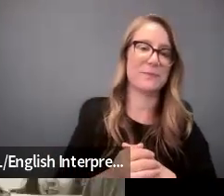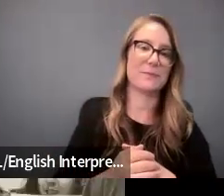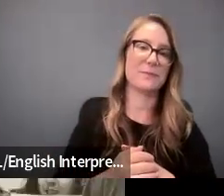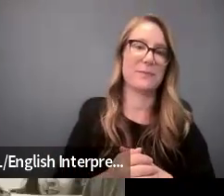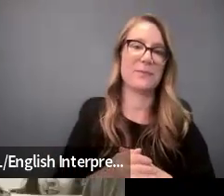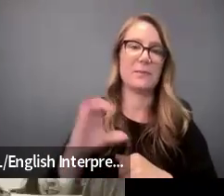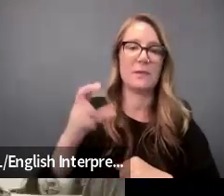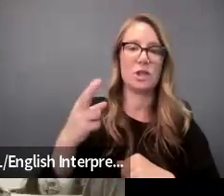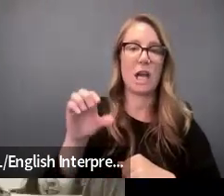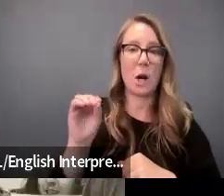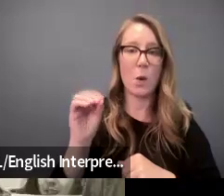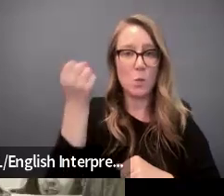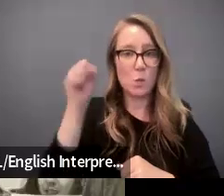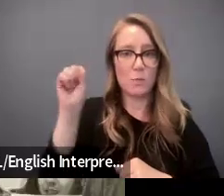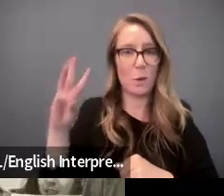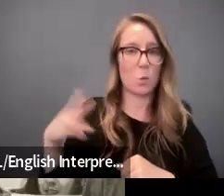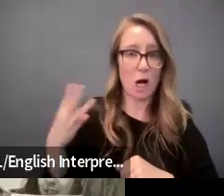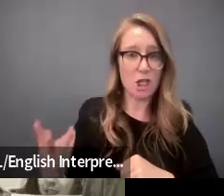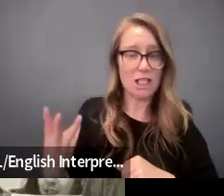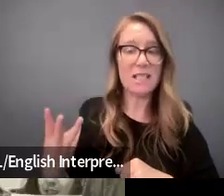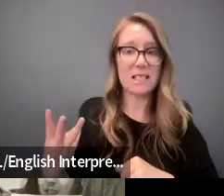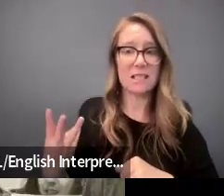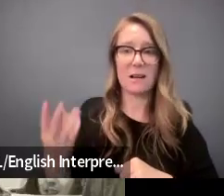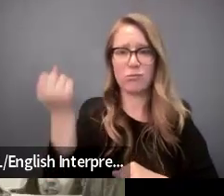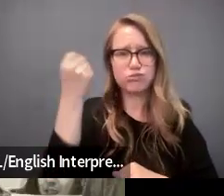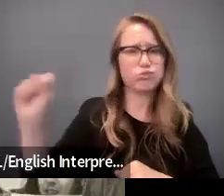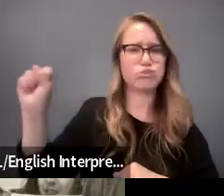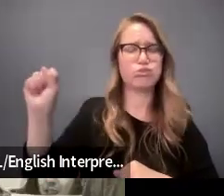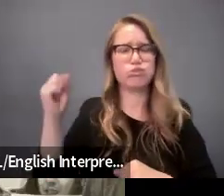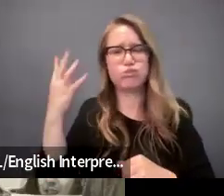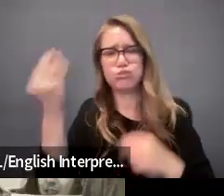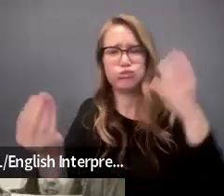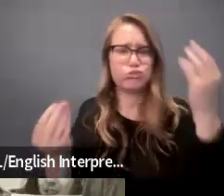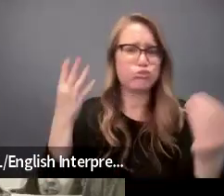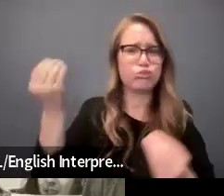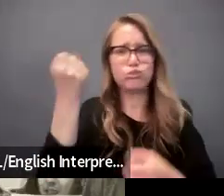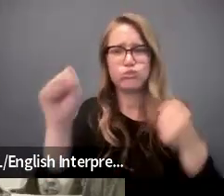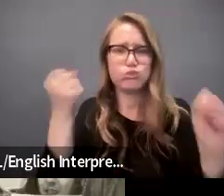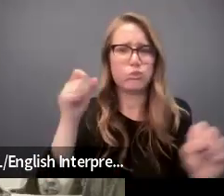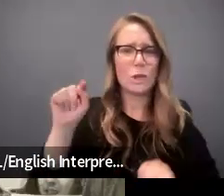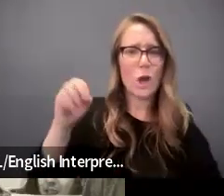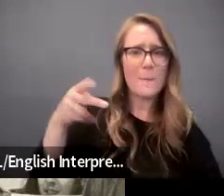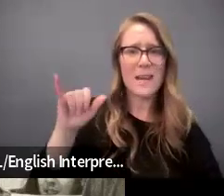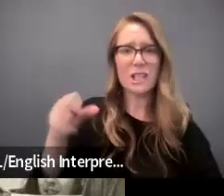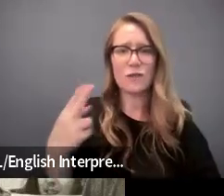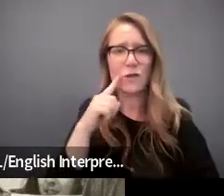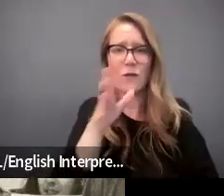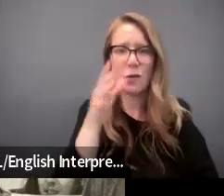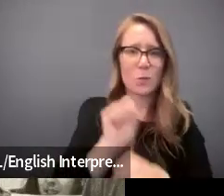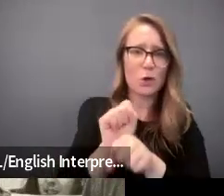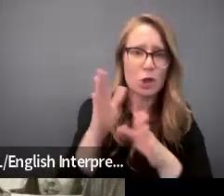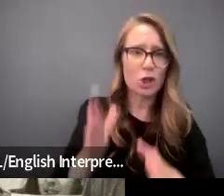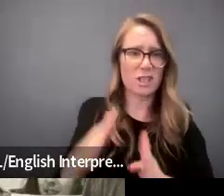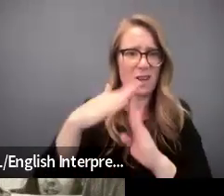So the Chicano movement in Washington, they were out protesting, farm worker protests in Toppenish in 1970 on the